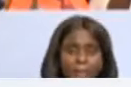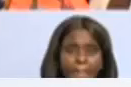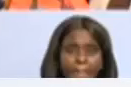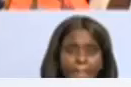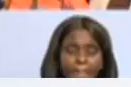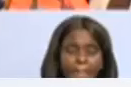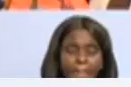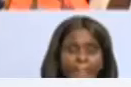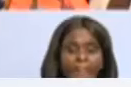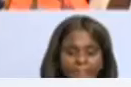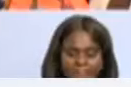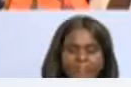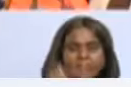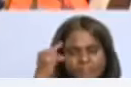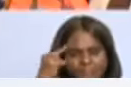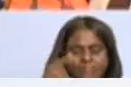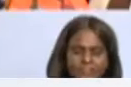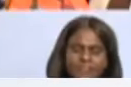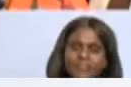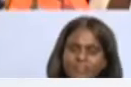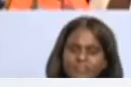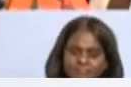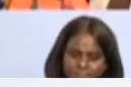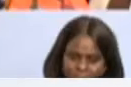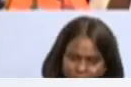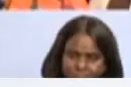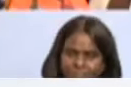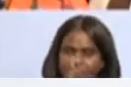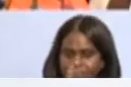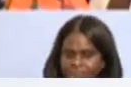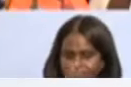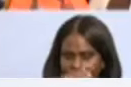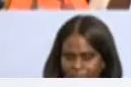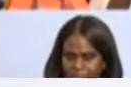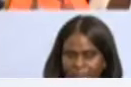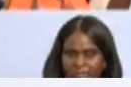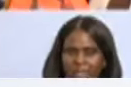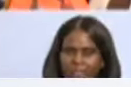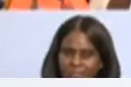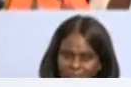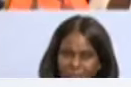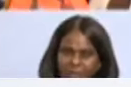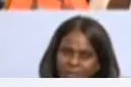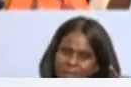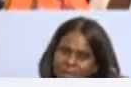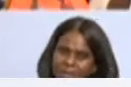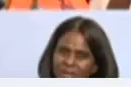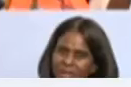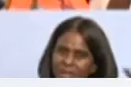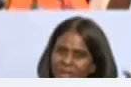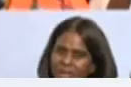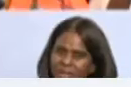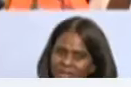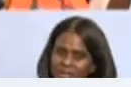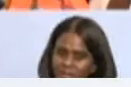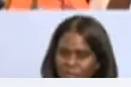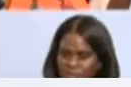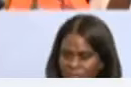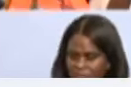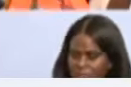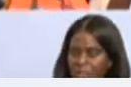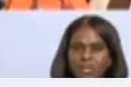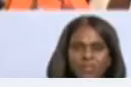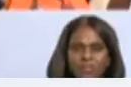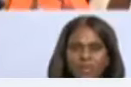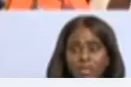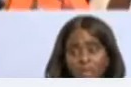I think my age, Madam Speaker, is that let us distinguish pettiness from seriousness. This